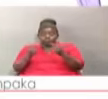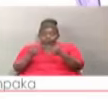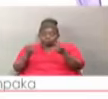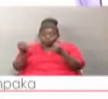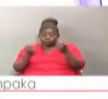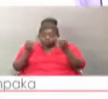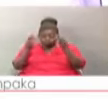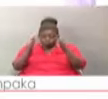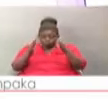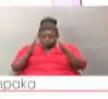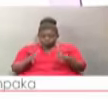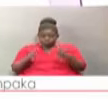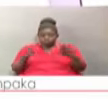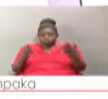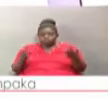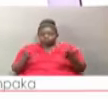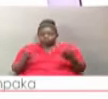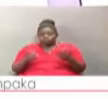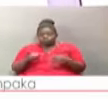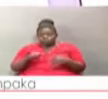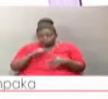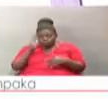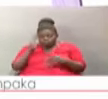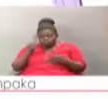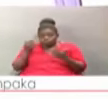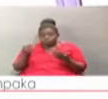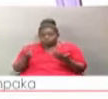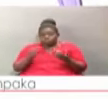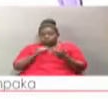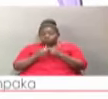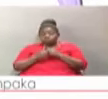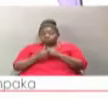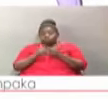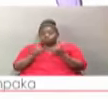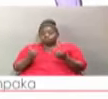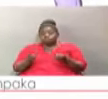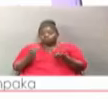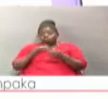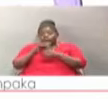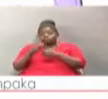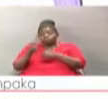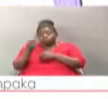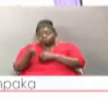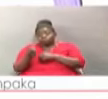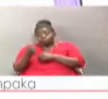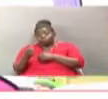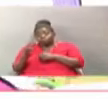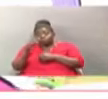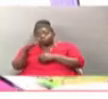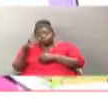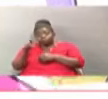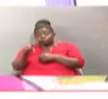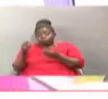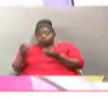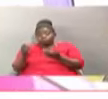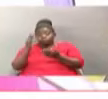driver, I have to be honest with myself. I've had some challenges and I've made a few mistakes, but it's all part